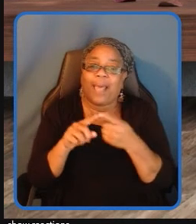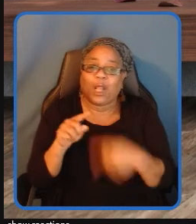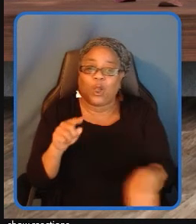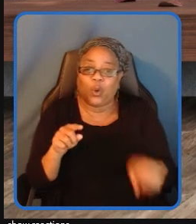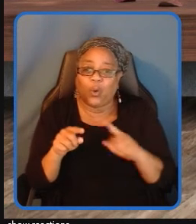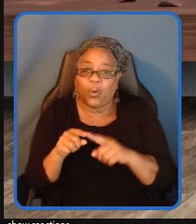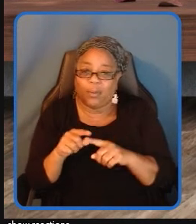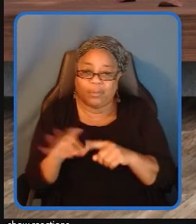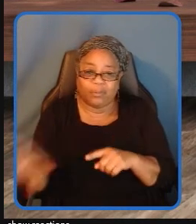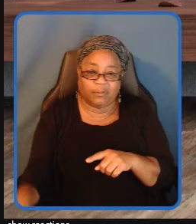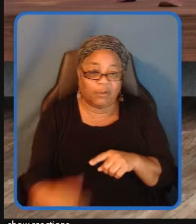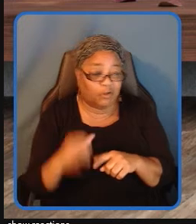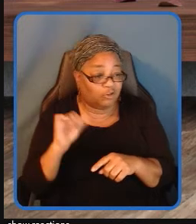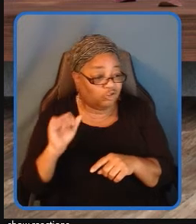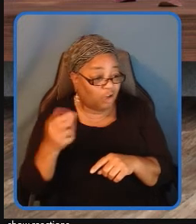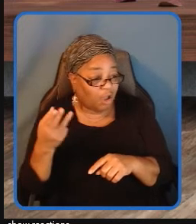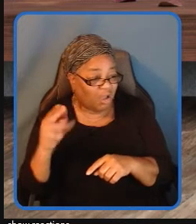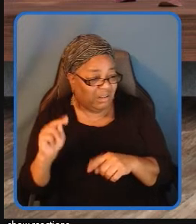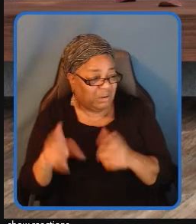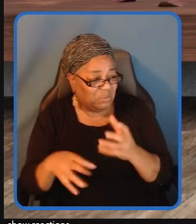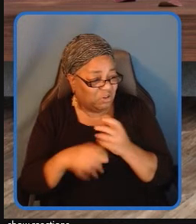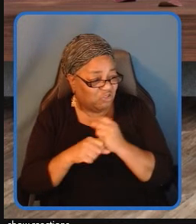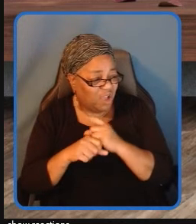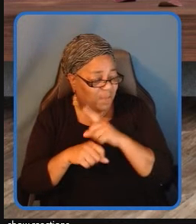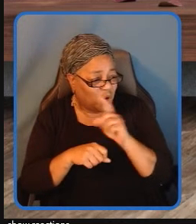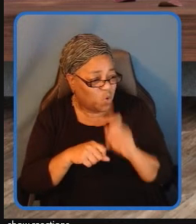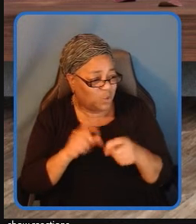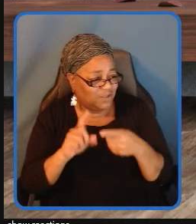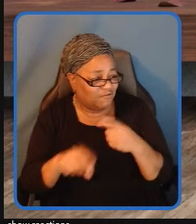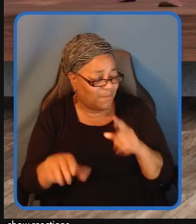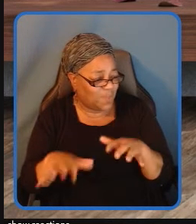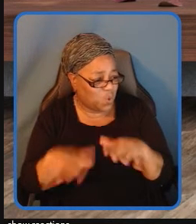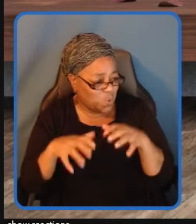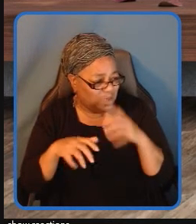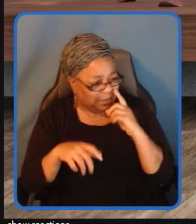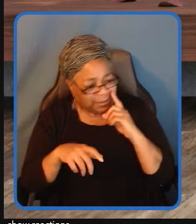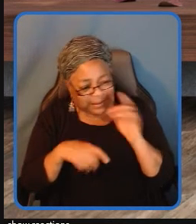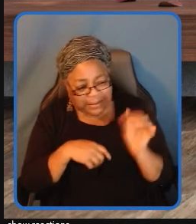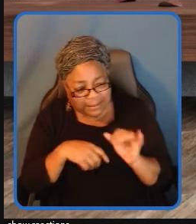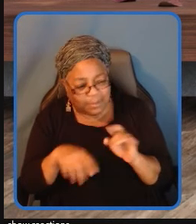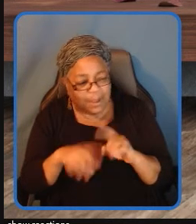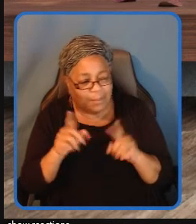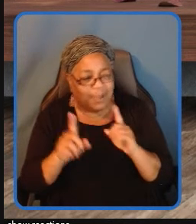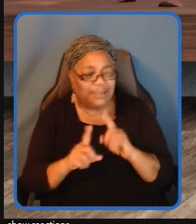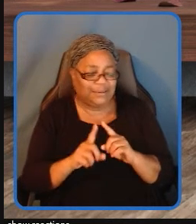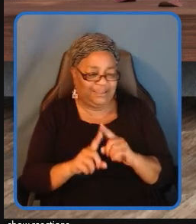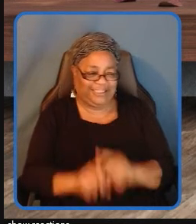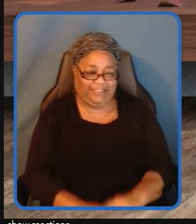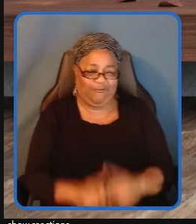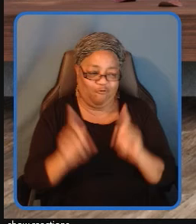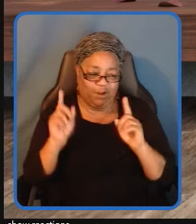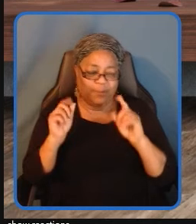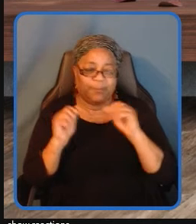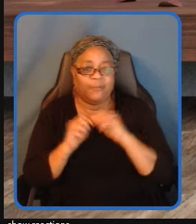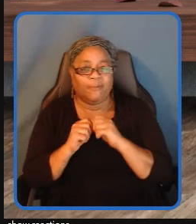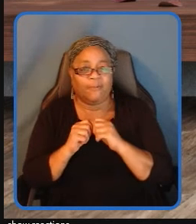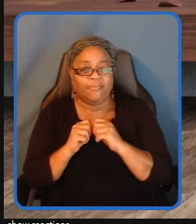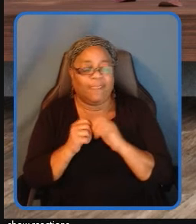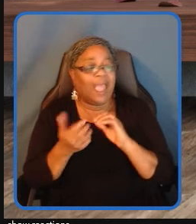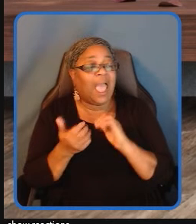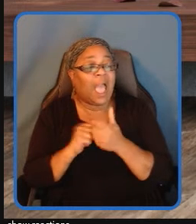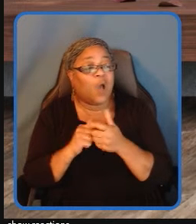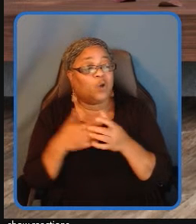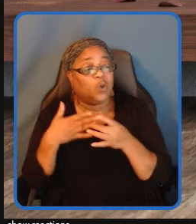question from the audience. It's similar, but a different spin, which I think you can lend your expertise to. How do leaders create